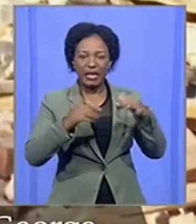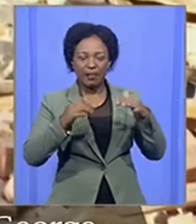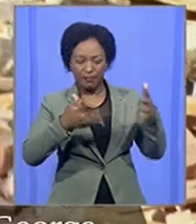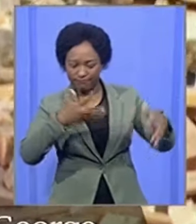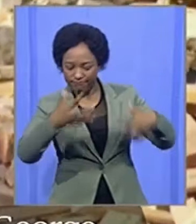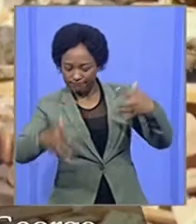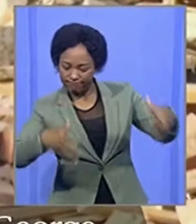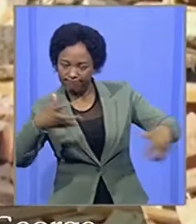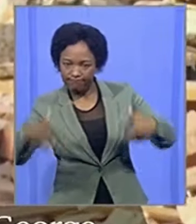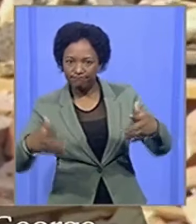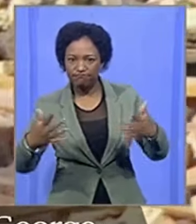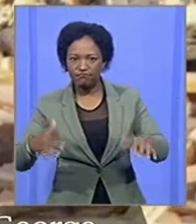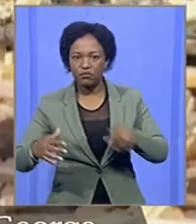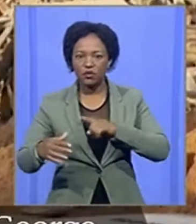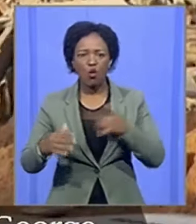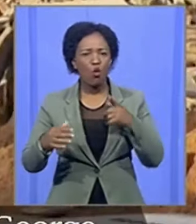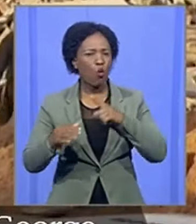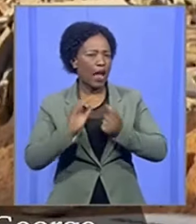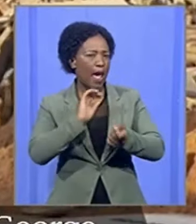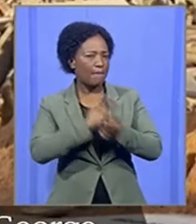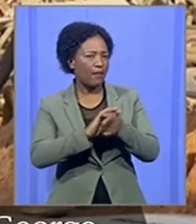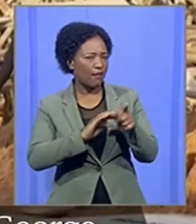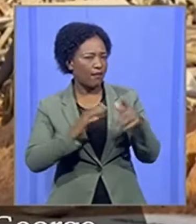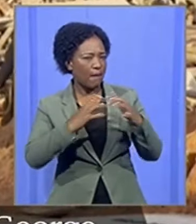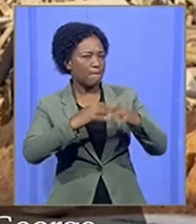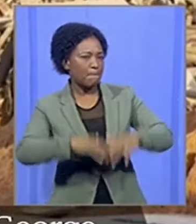se ka bago se hlotšego go phuhlama ga moago woo.